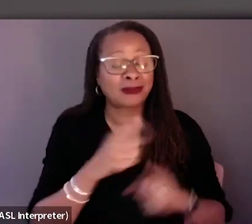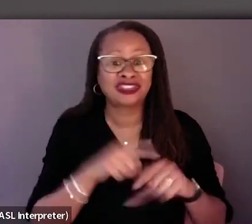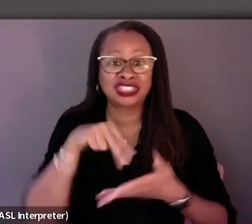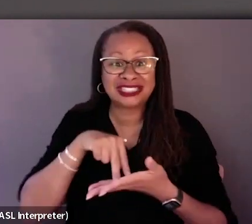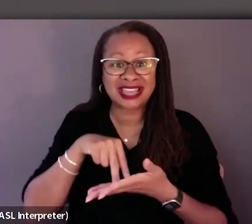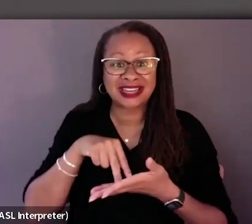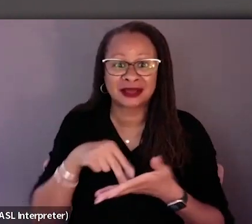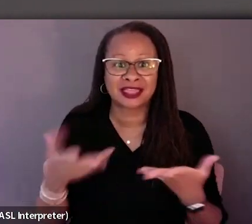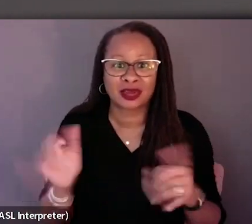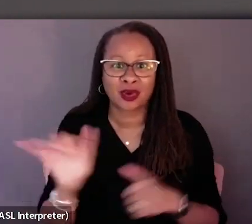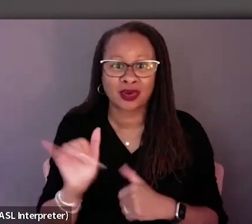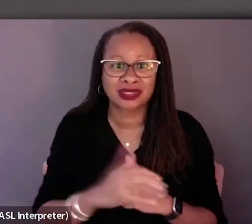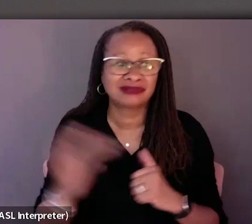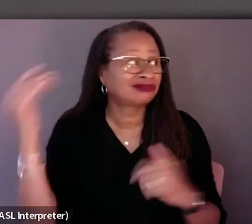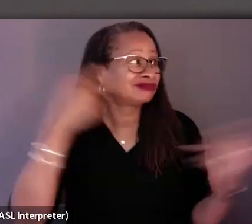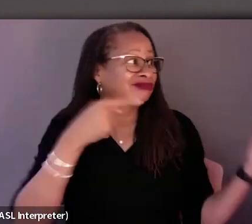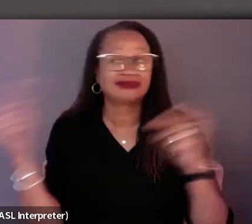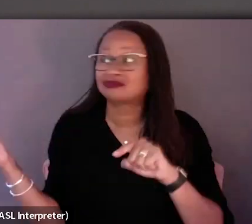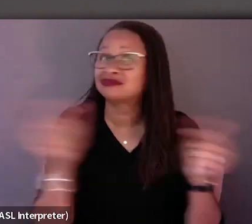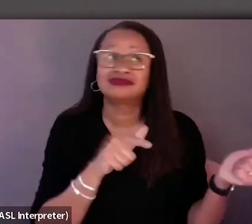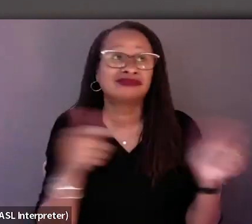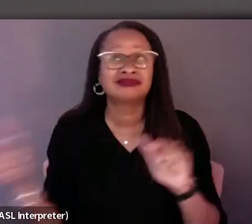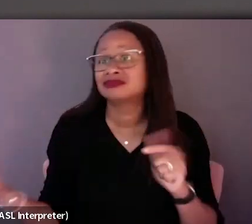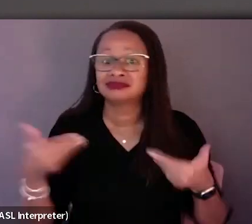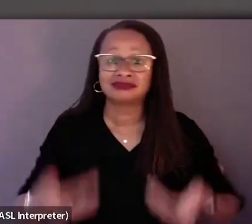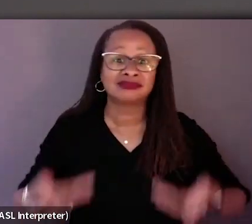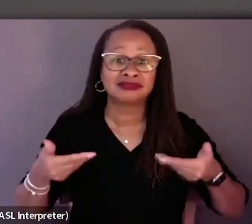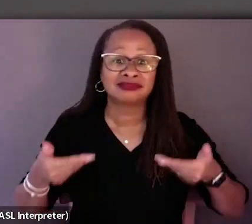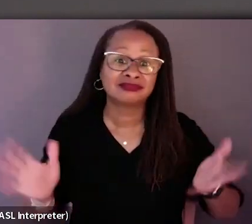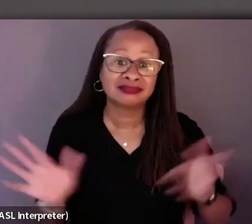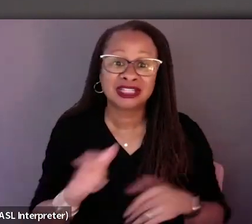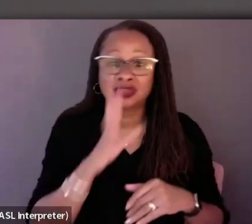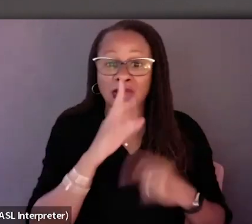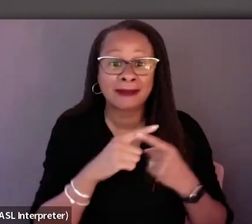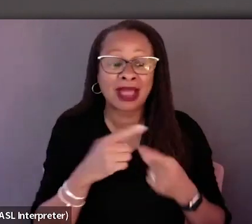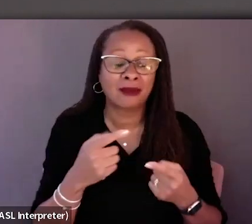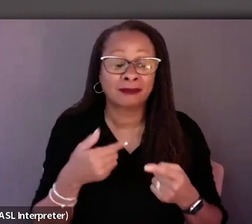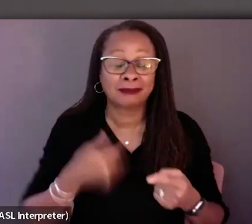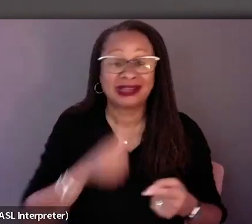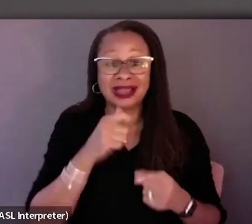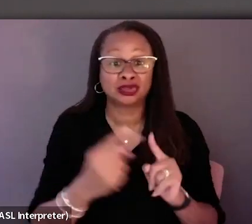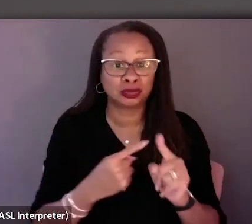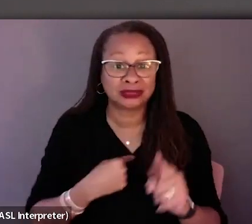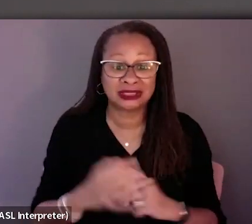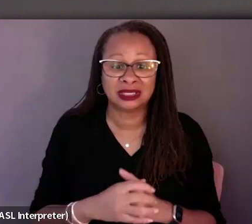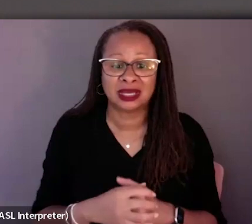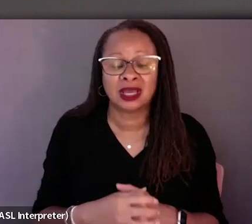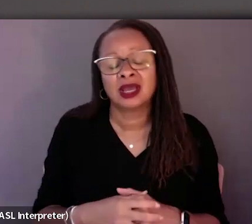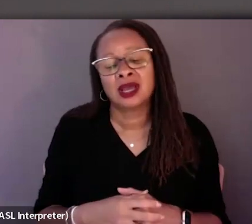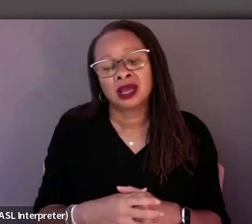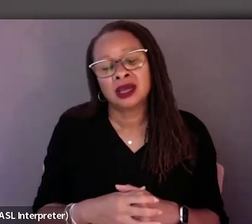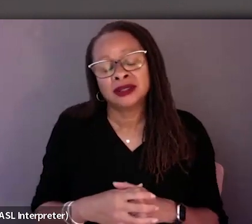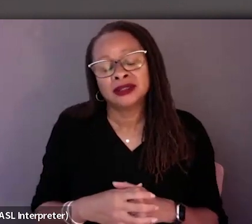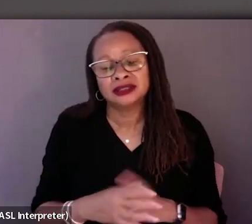but like the main goal was maybe to be close as possible to